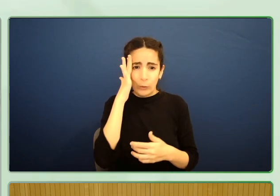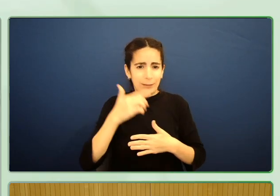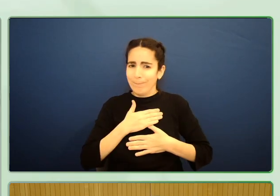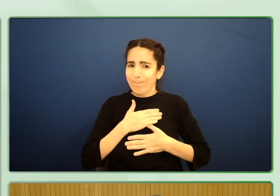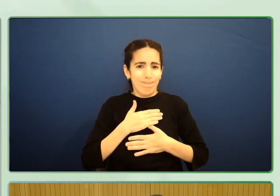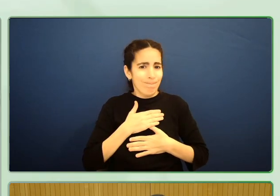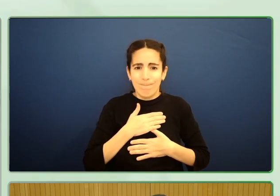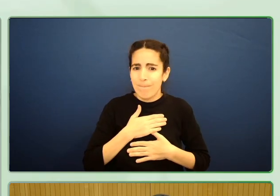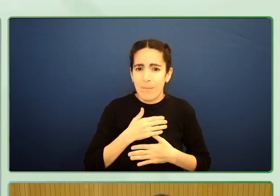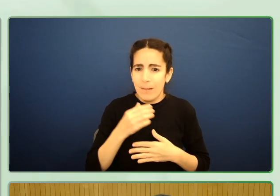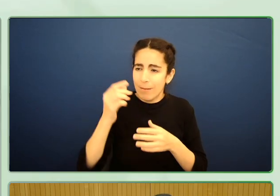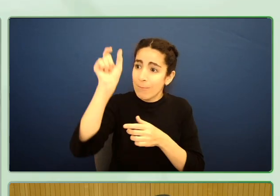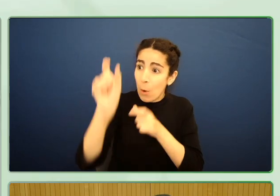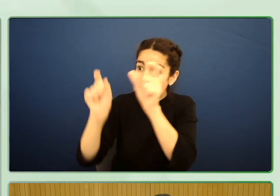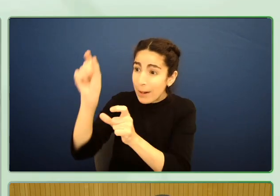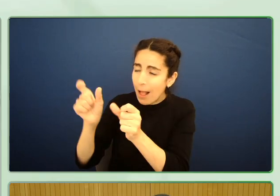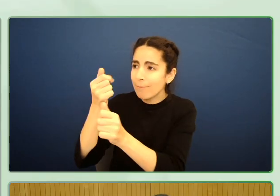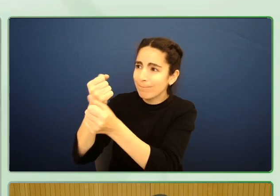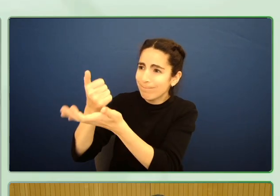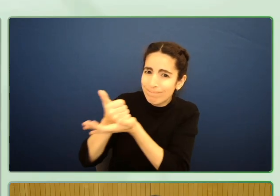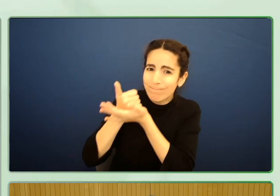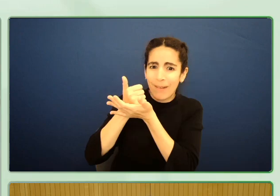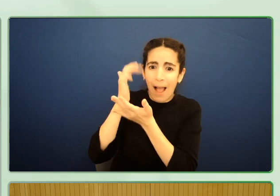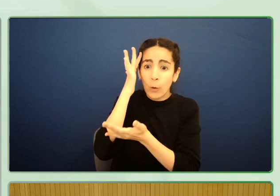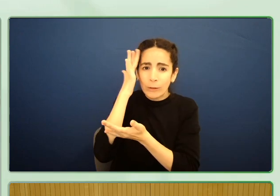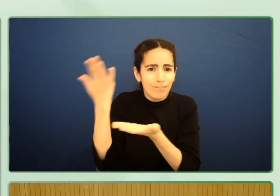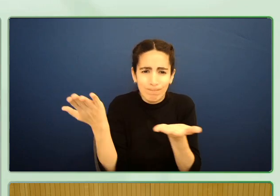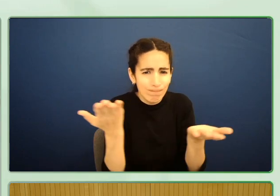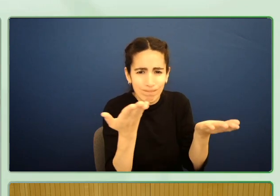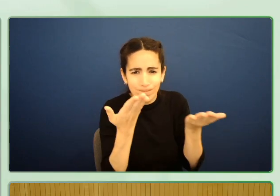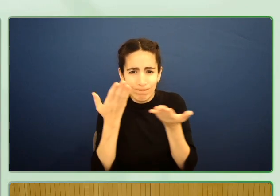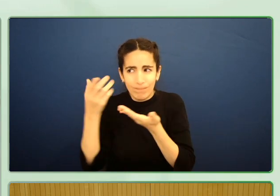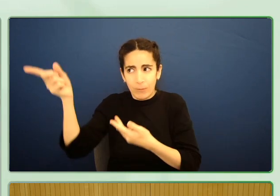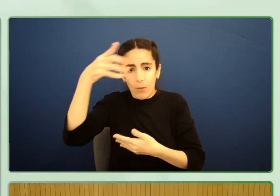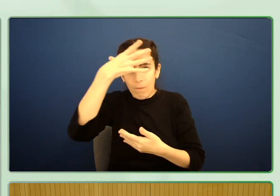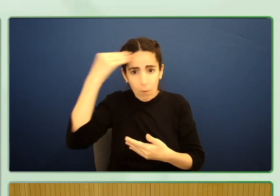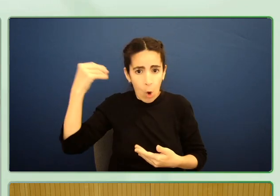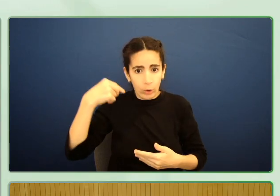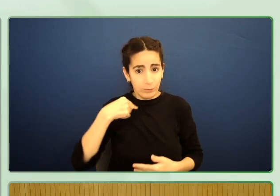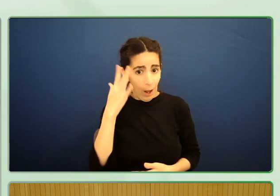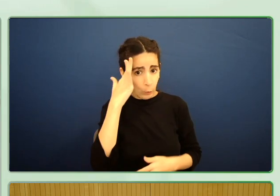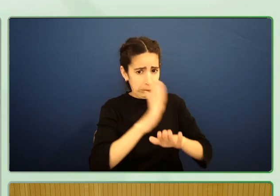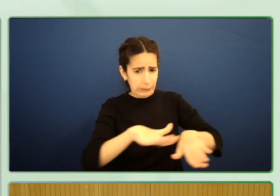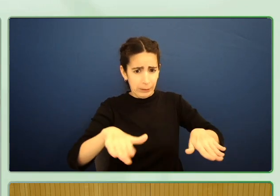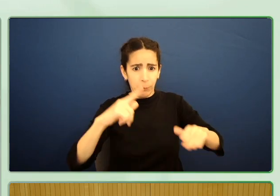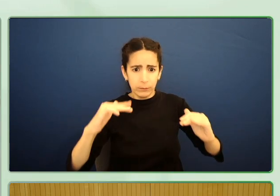up. There is something else before 18 years, you know, and it's quite difficult.